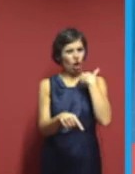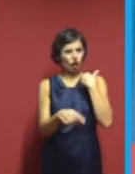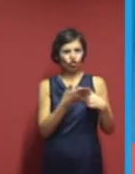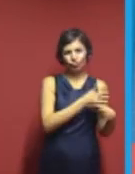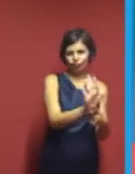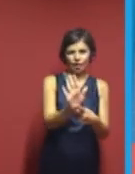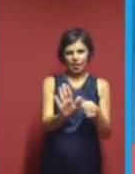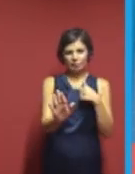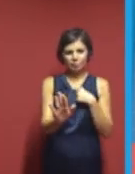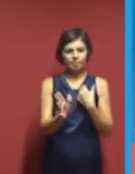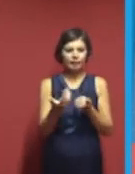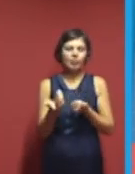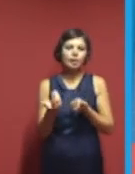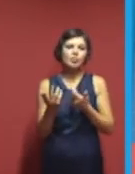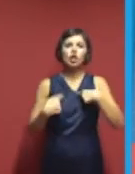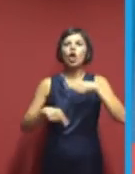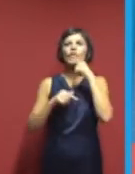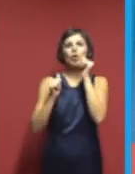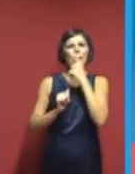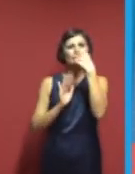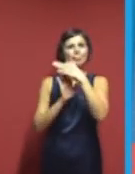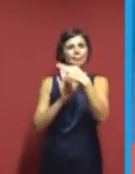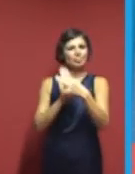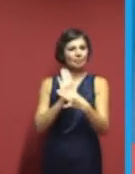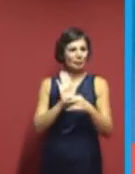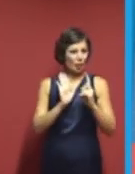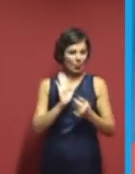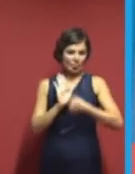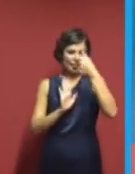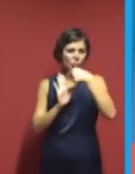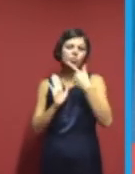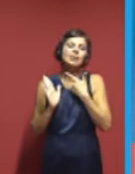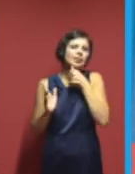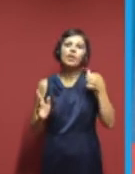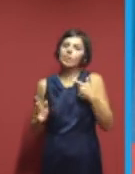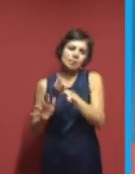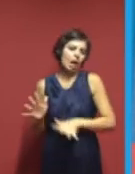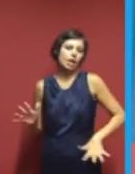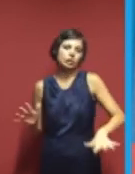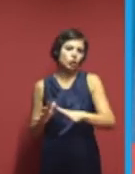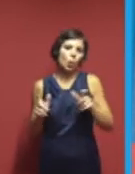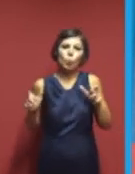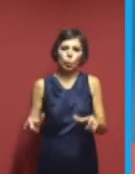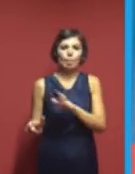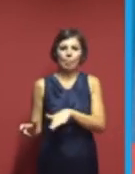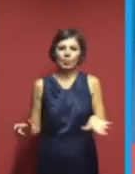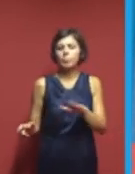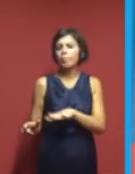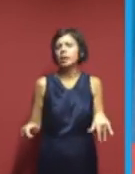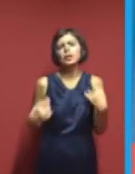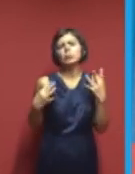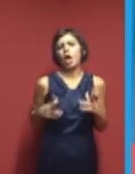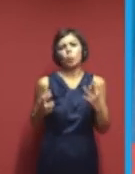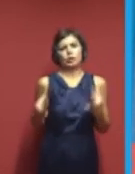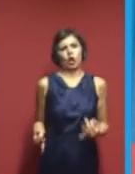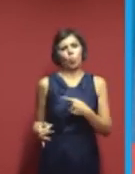space where kids know that they can be safe, be creative, and have autonomy. And we've seen that they really take ownership and do things